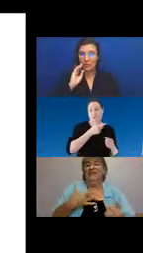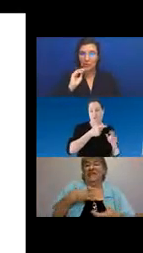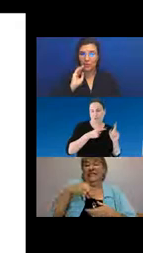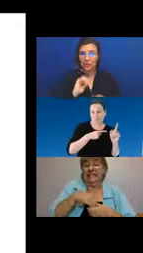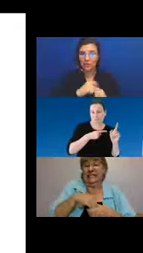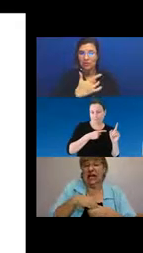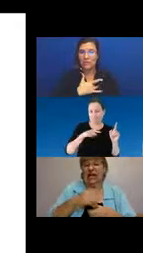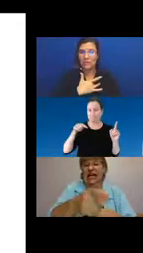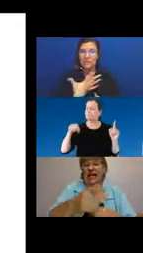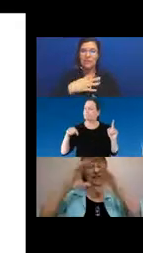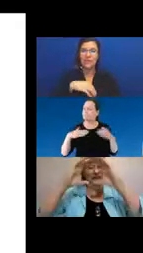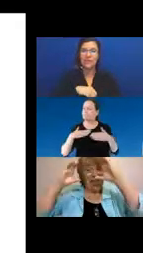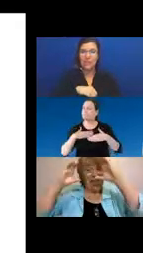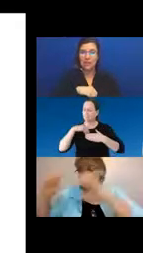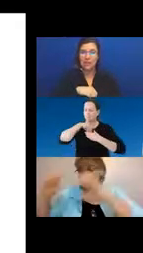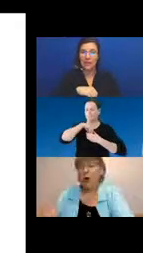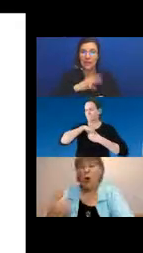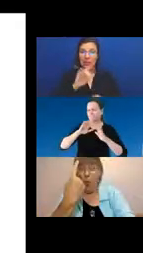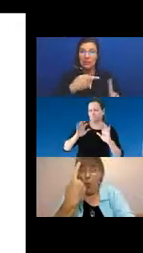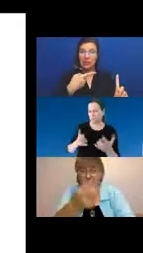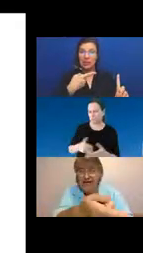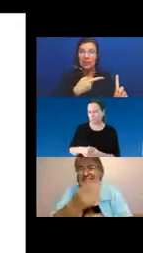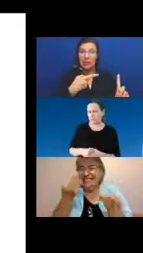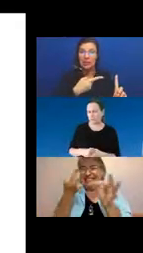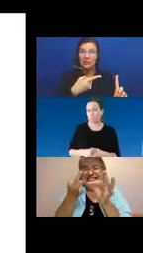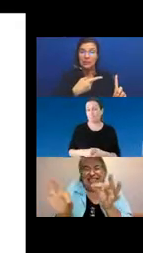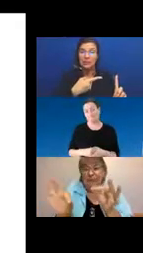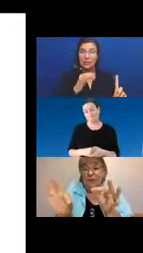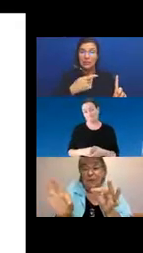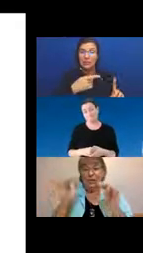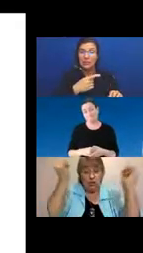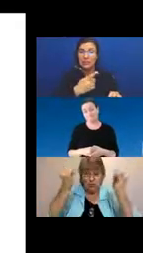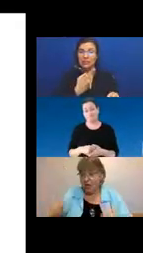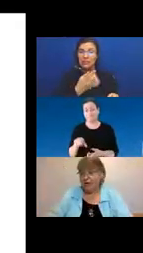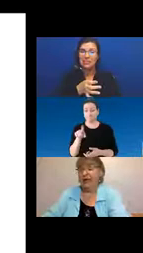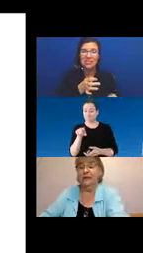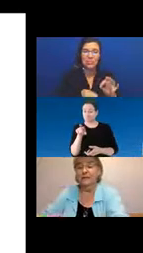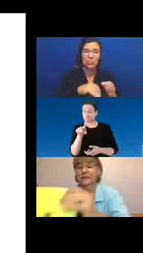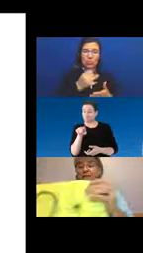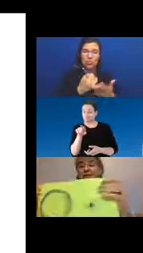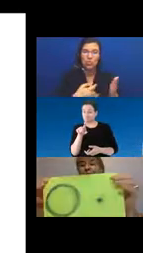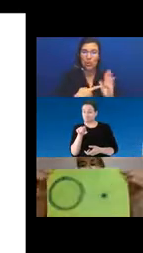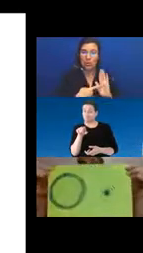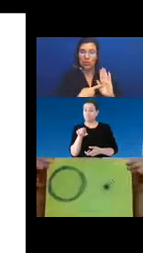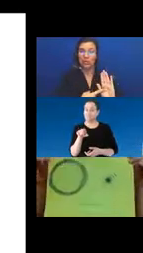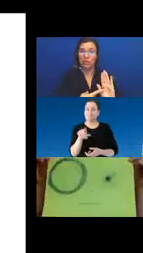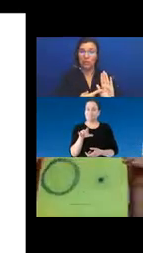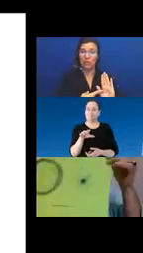they feel inside. That one simple drawing